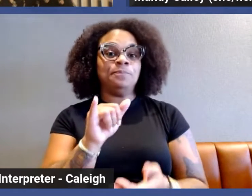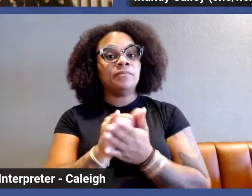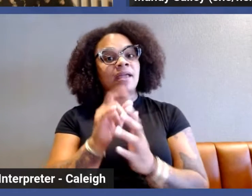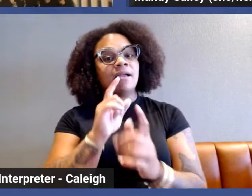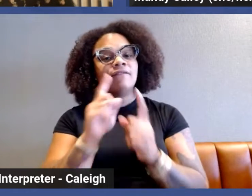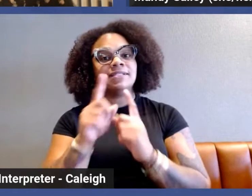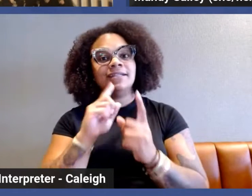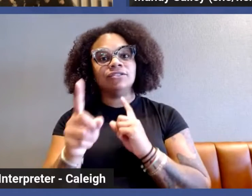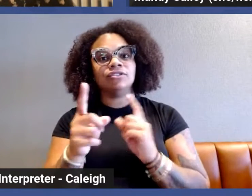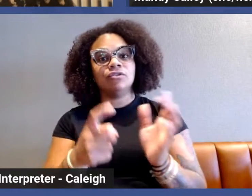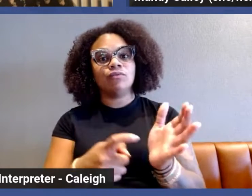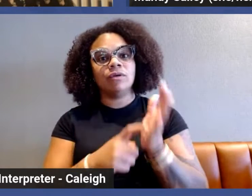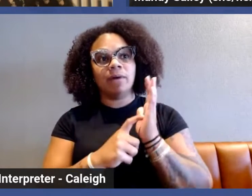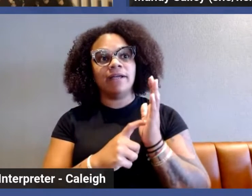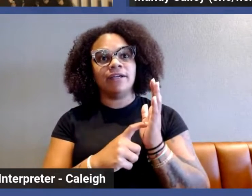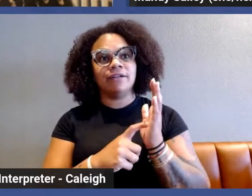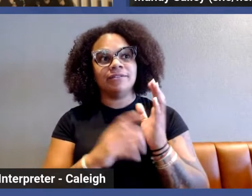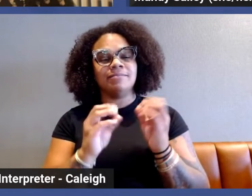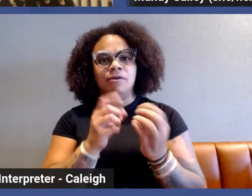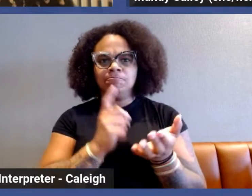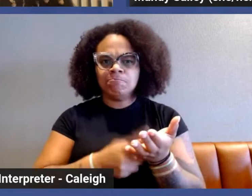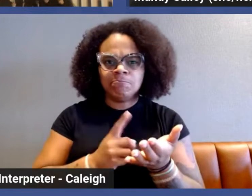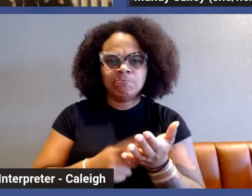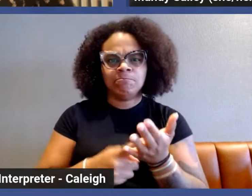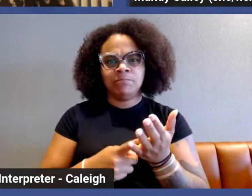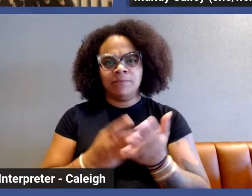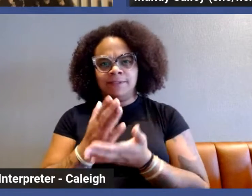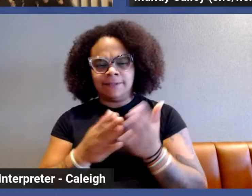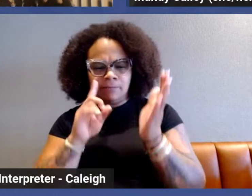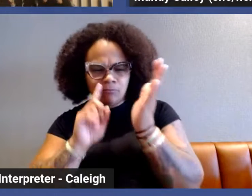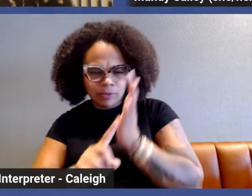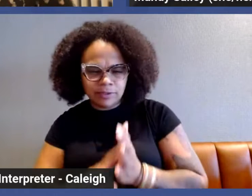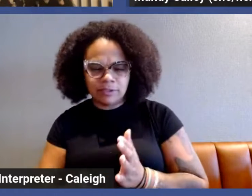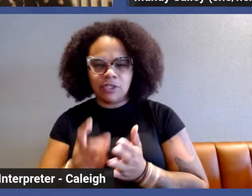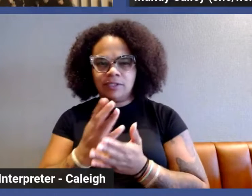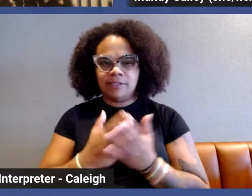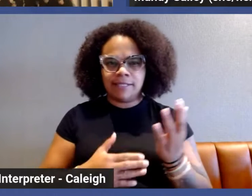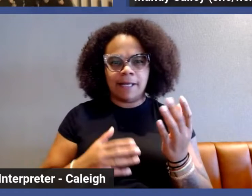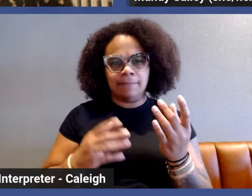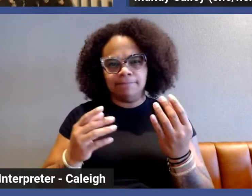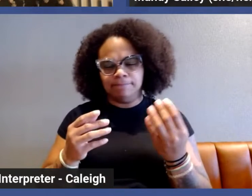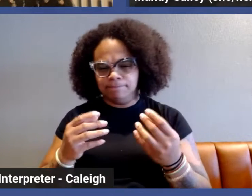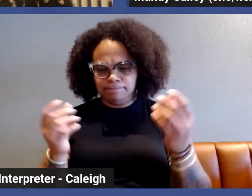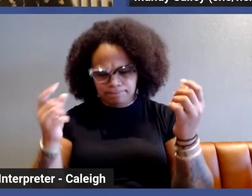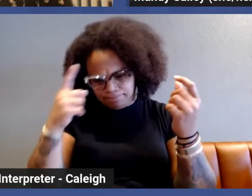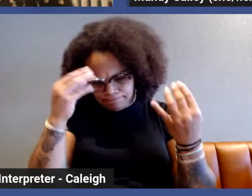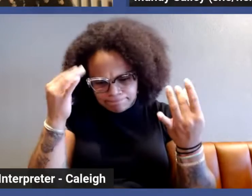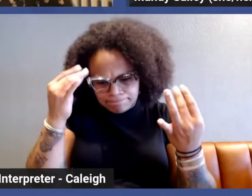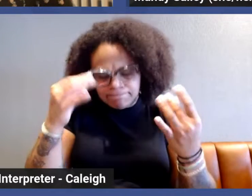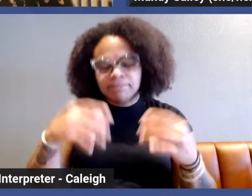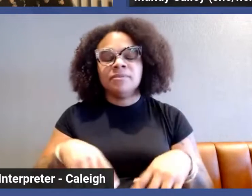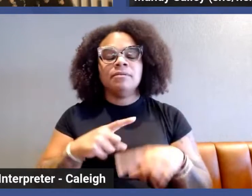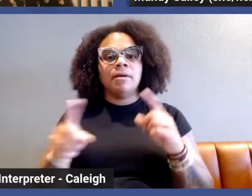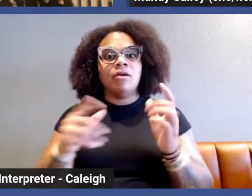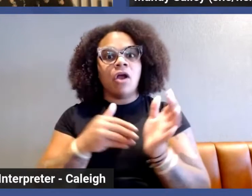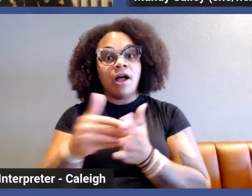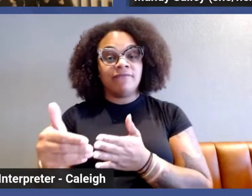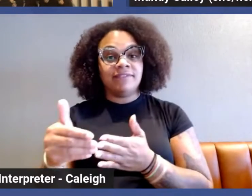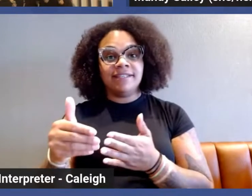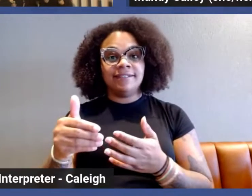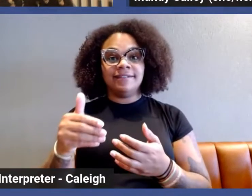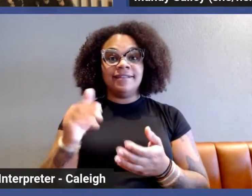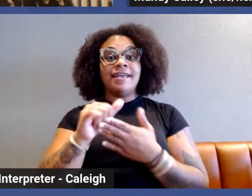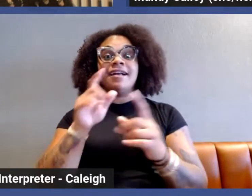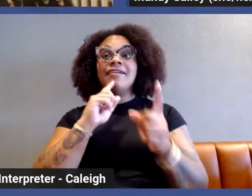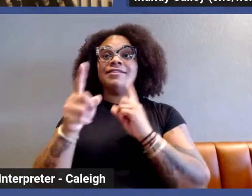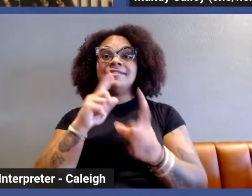requires some conversation, some nuance, some research. And, very often it stops at, well, it's